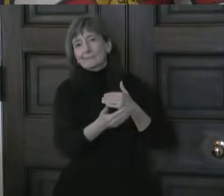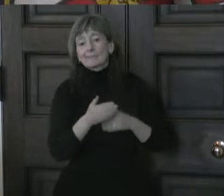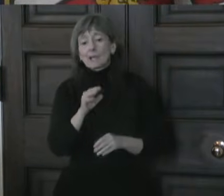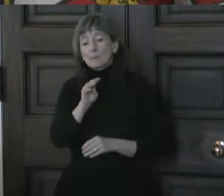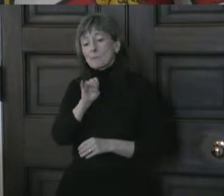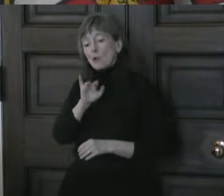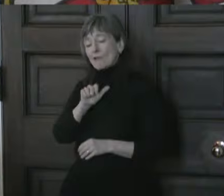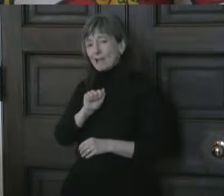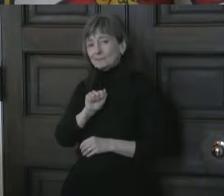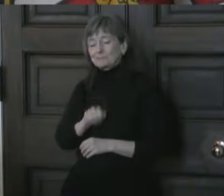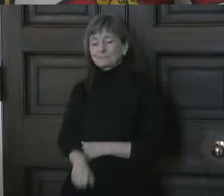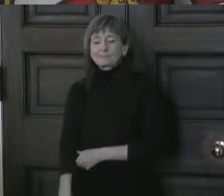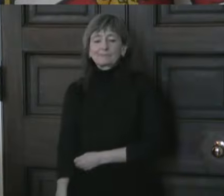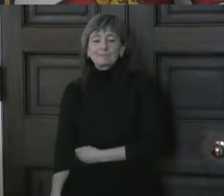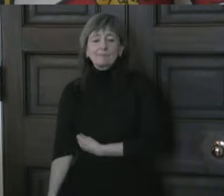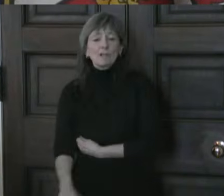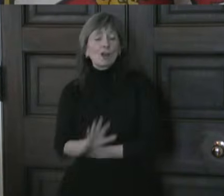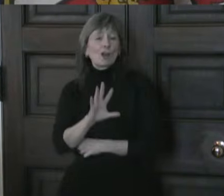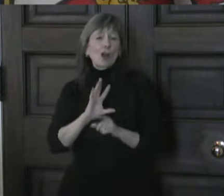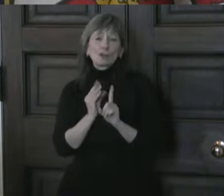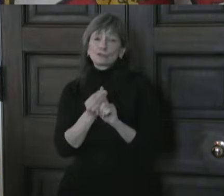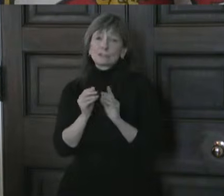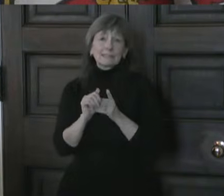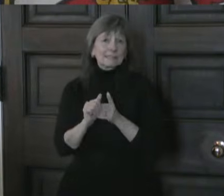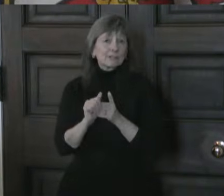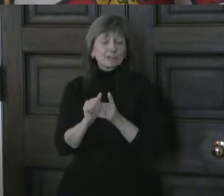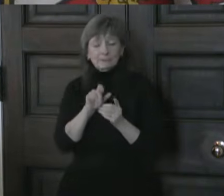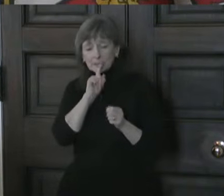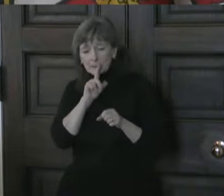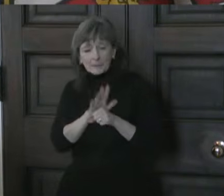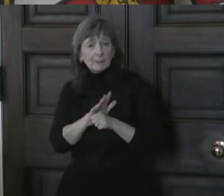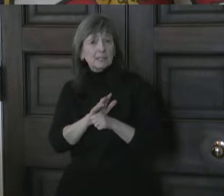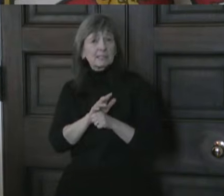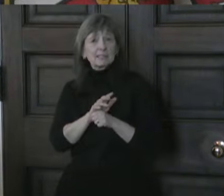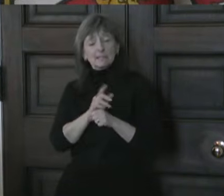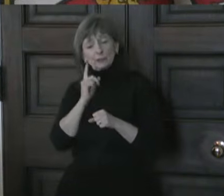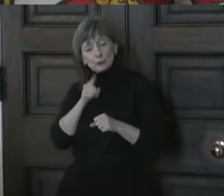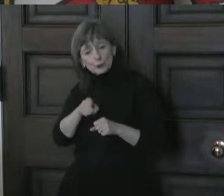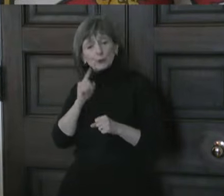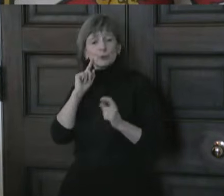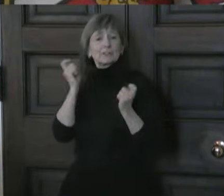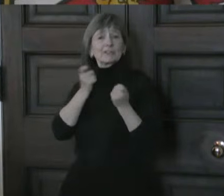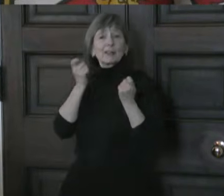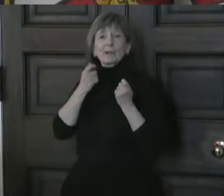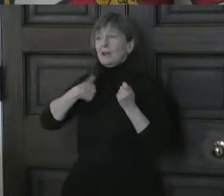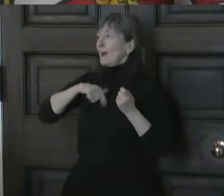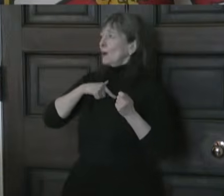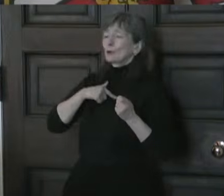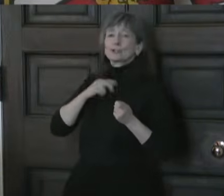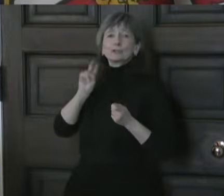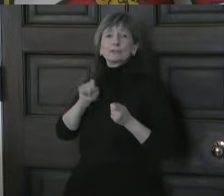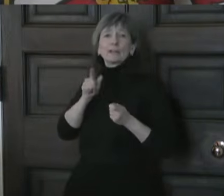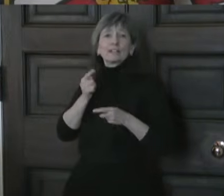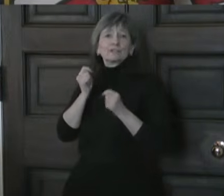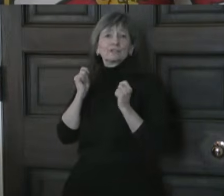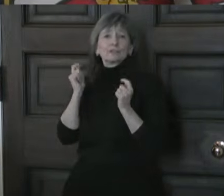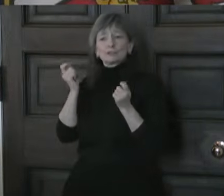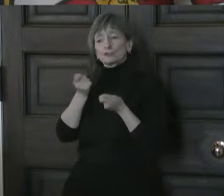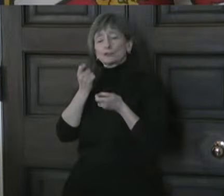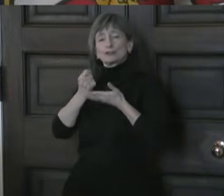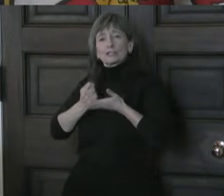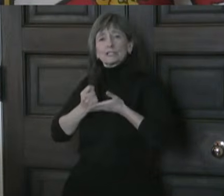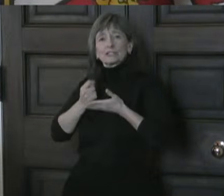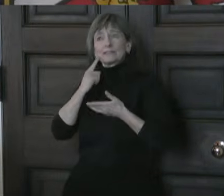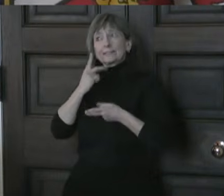Maura, your cultural leadership and commitment to celebrating the traditions of this province have helped keep important parts of our